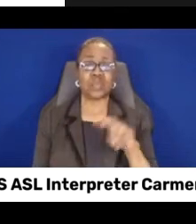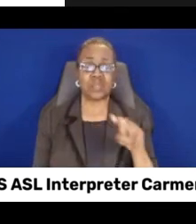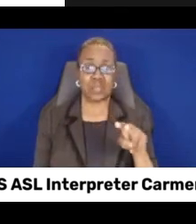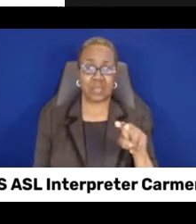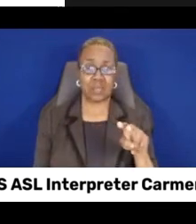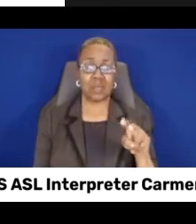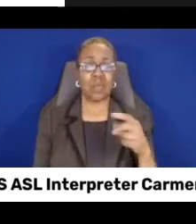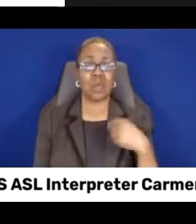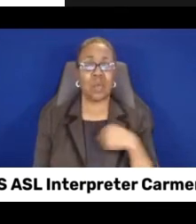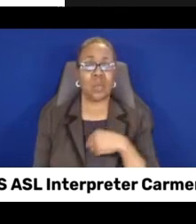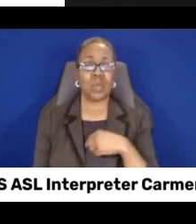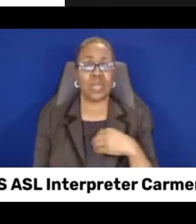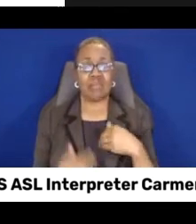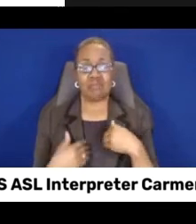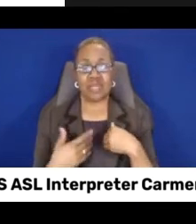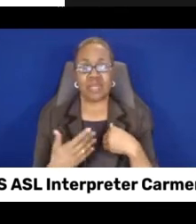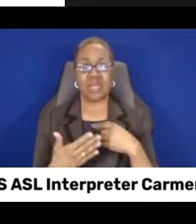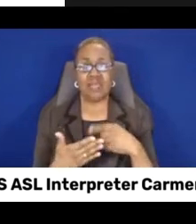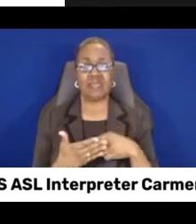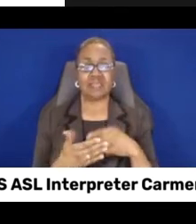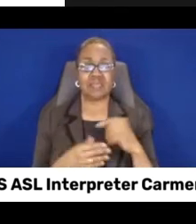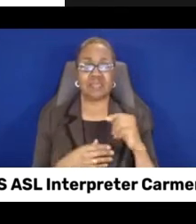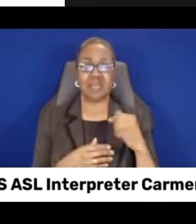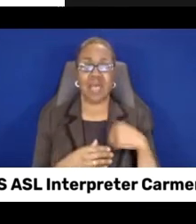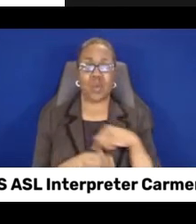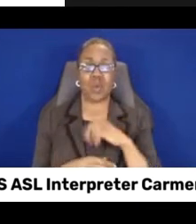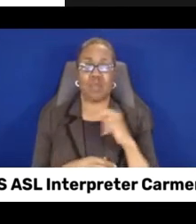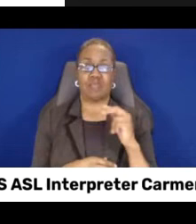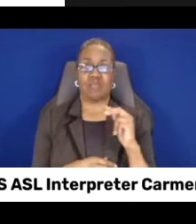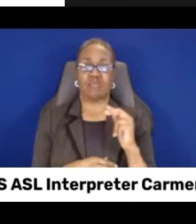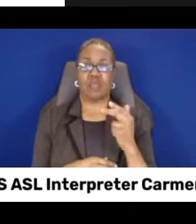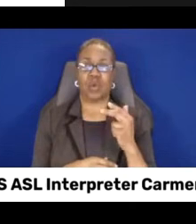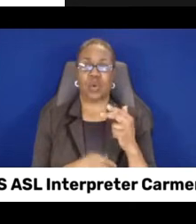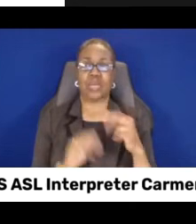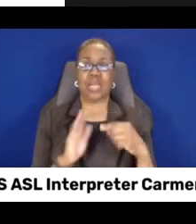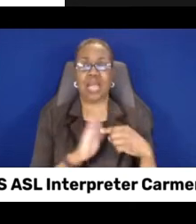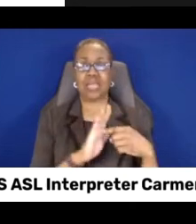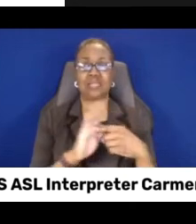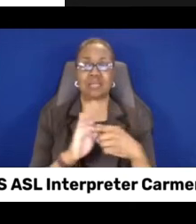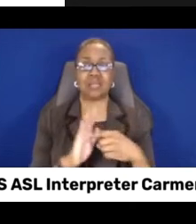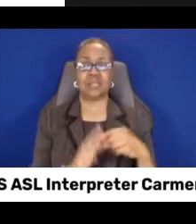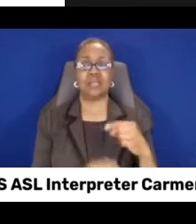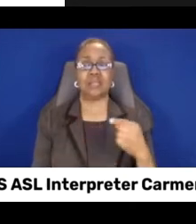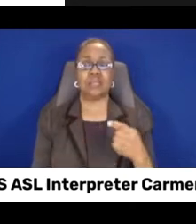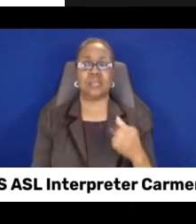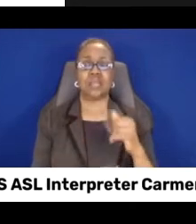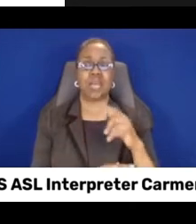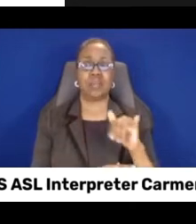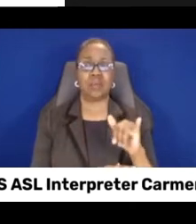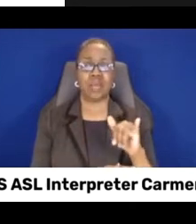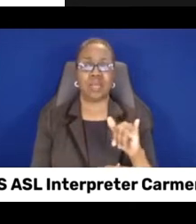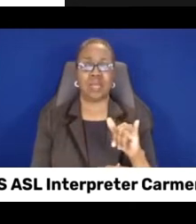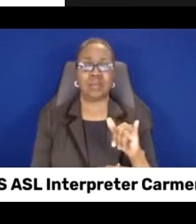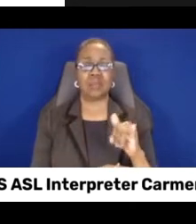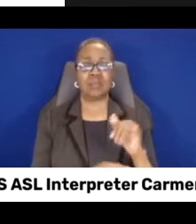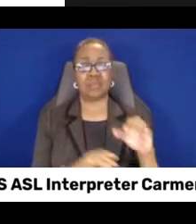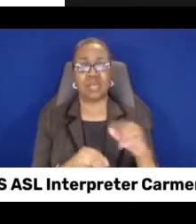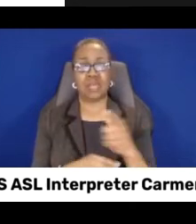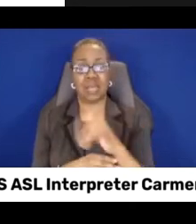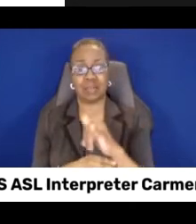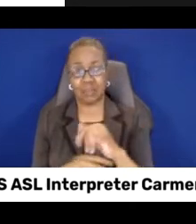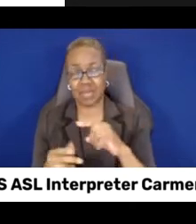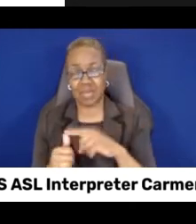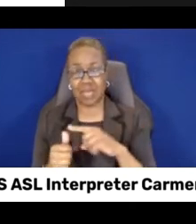have been, this is our third, exhibit gallery. We've exhibited at a gallery and at